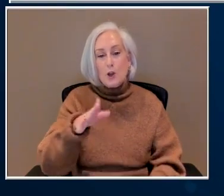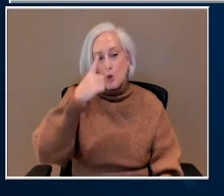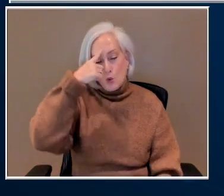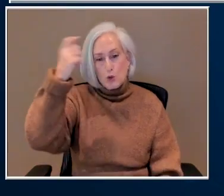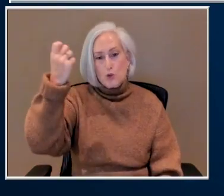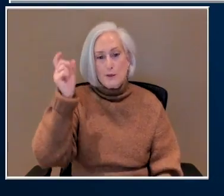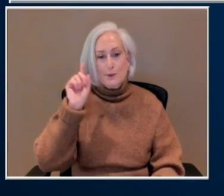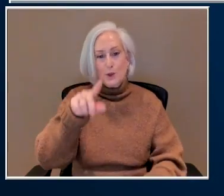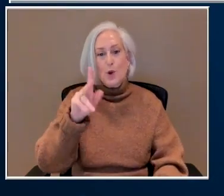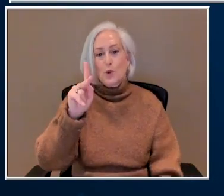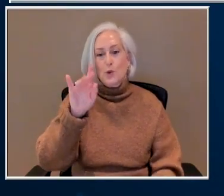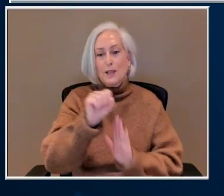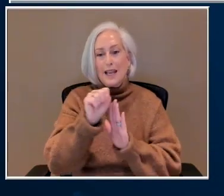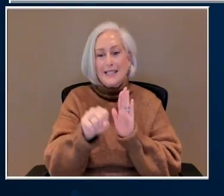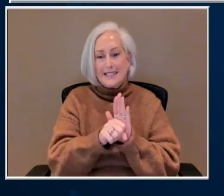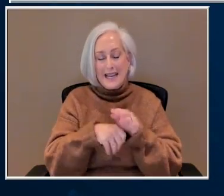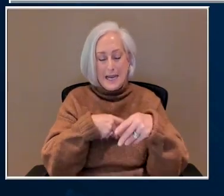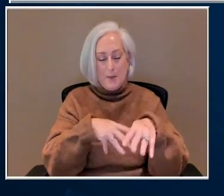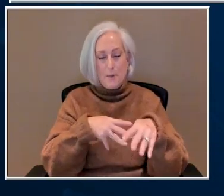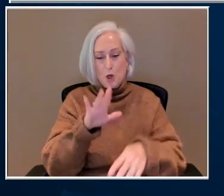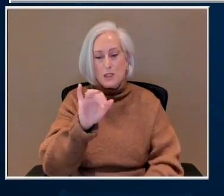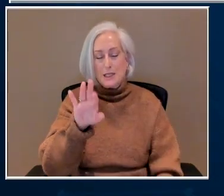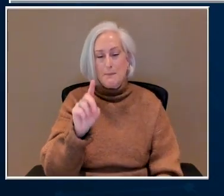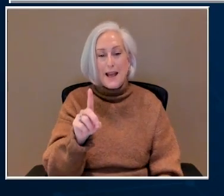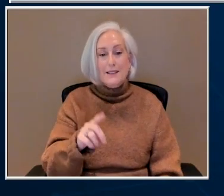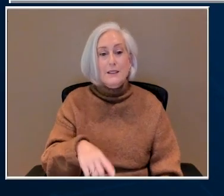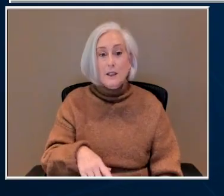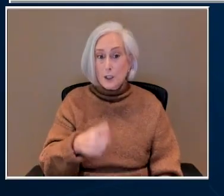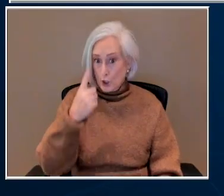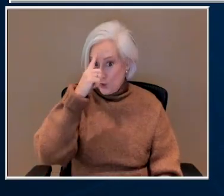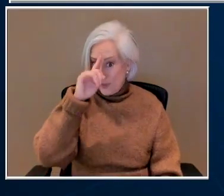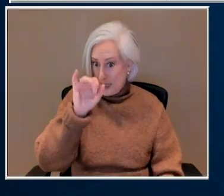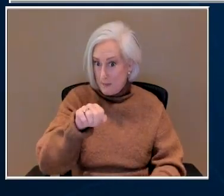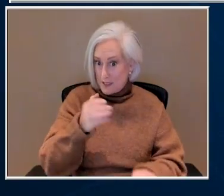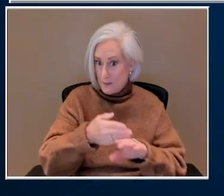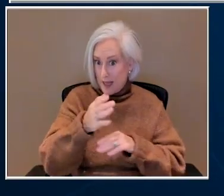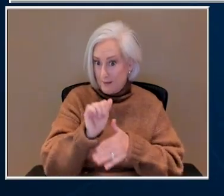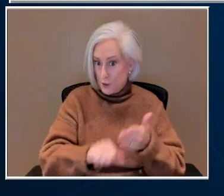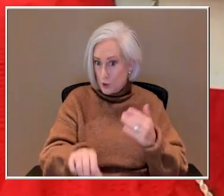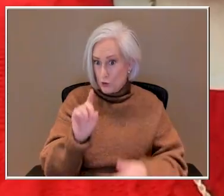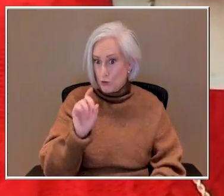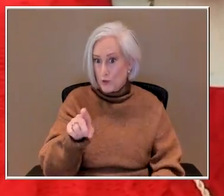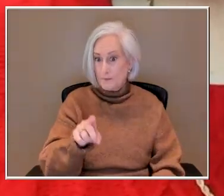band. John, did you ever think that this would be possible after this surgery?